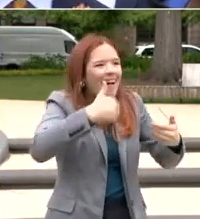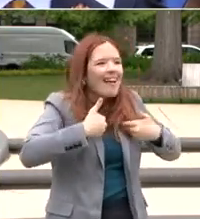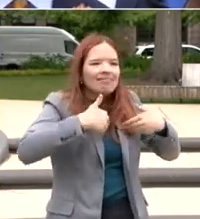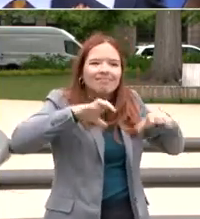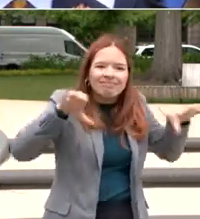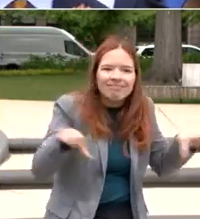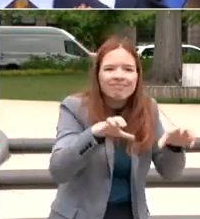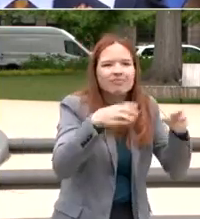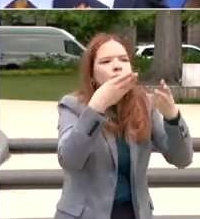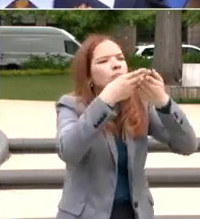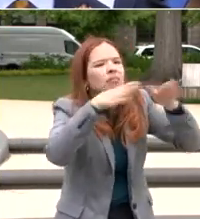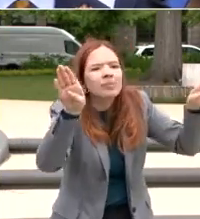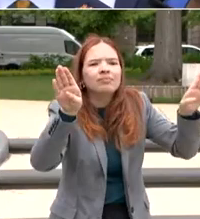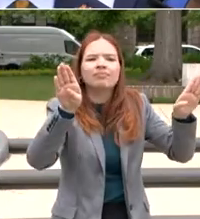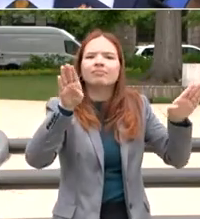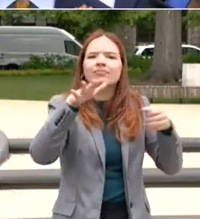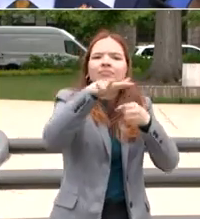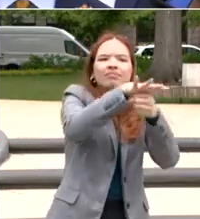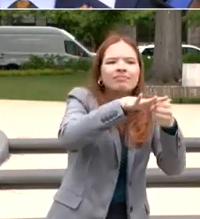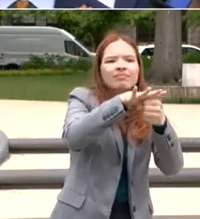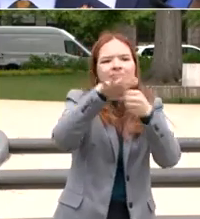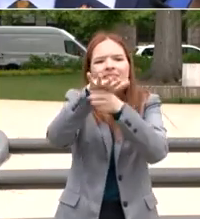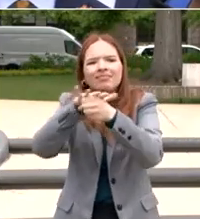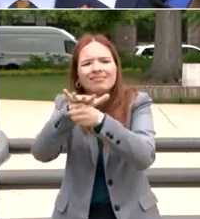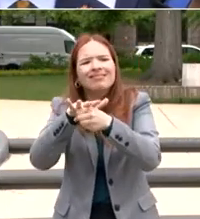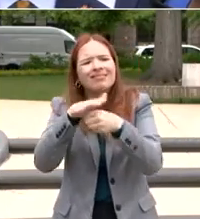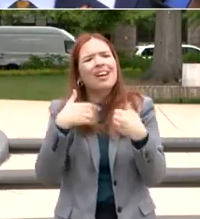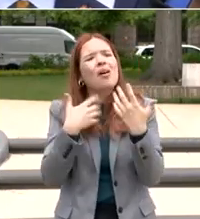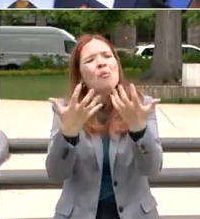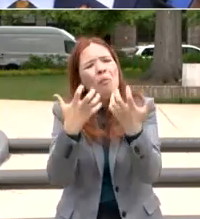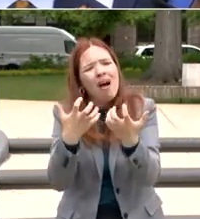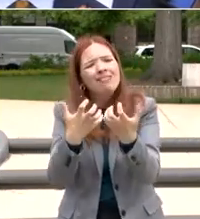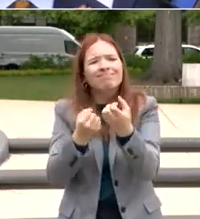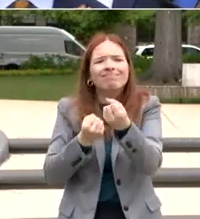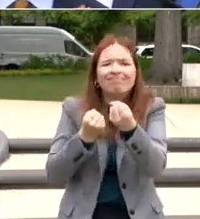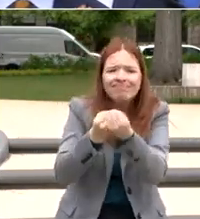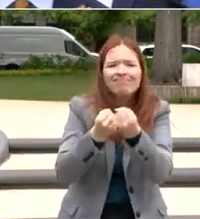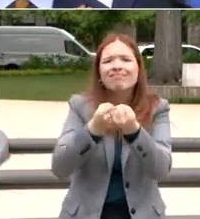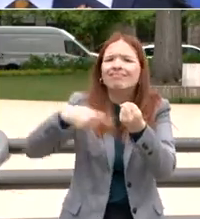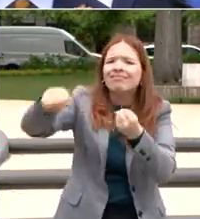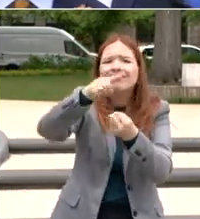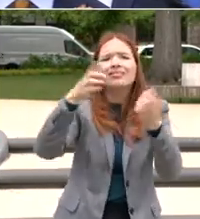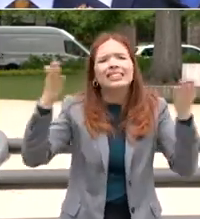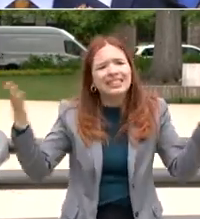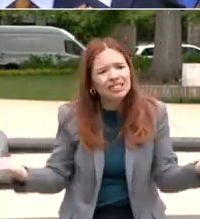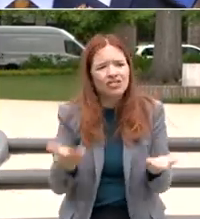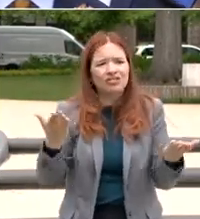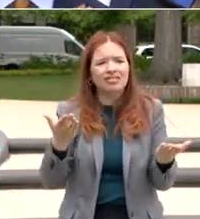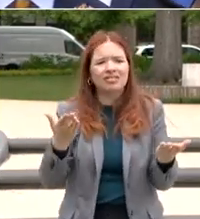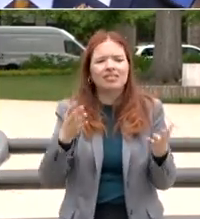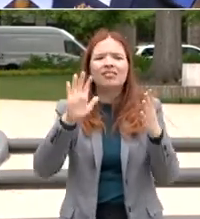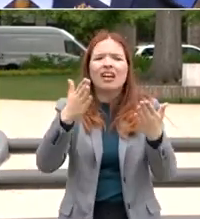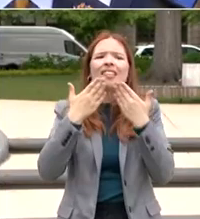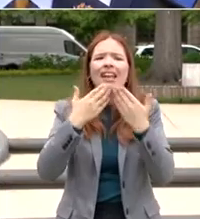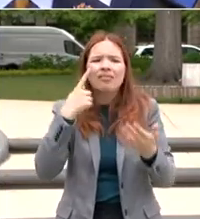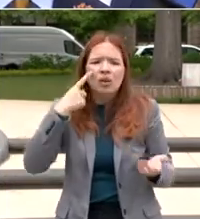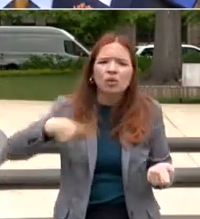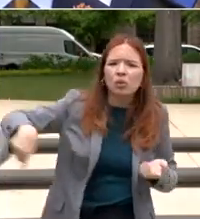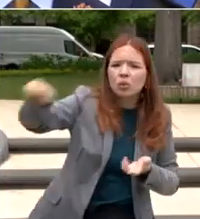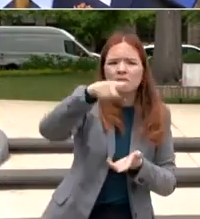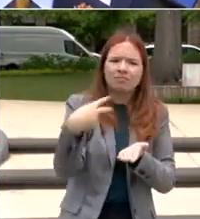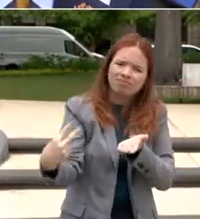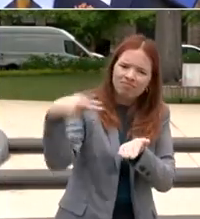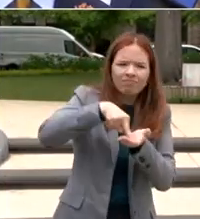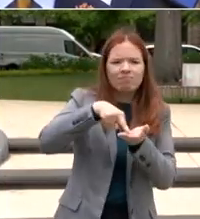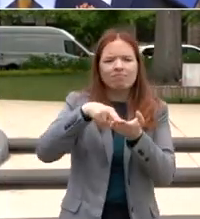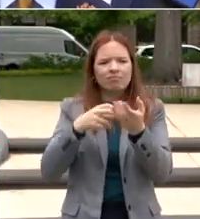what we're here to support today. So I just want to again thank you all for being here. Thank you to everyone who is standing in support of restoring the K Street